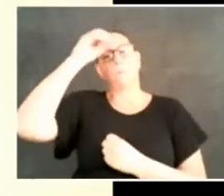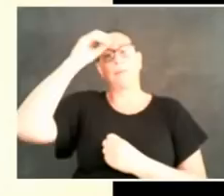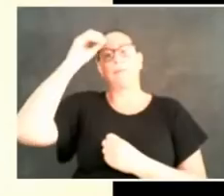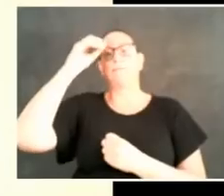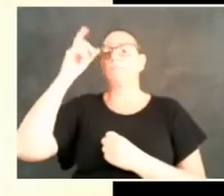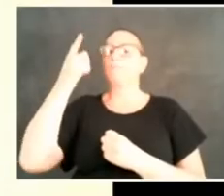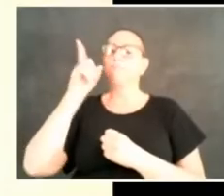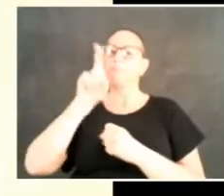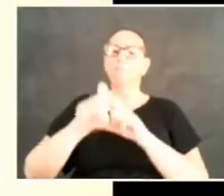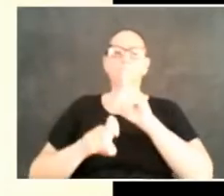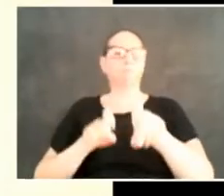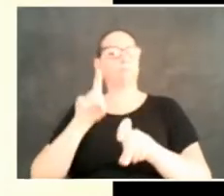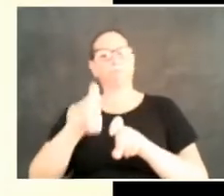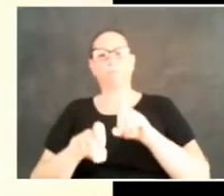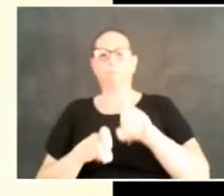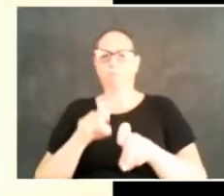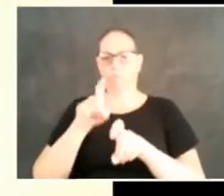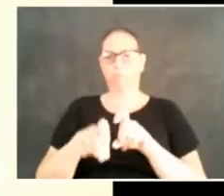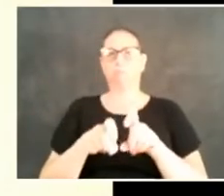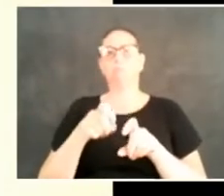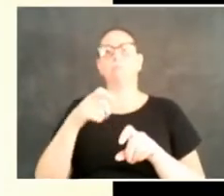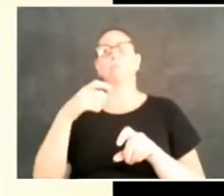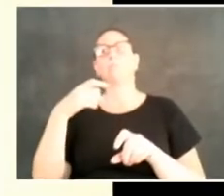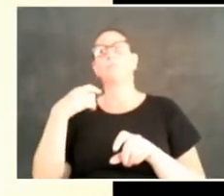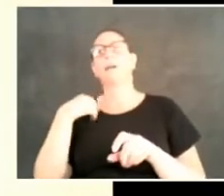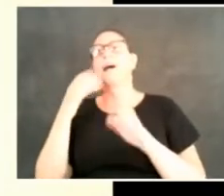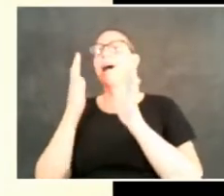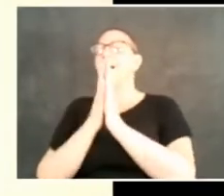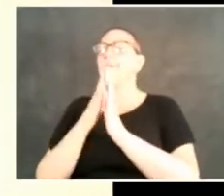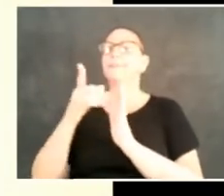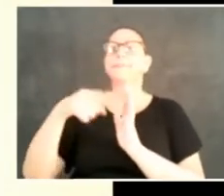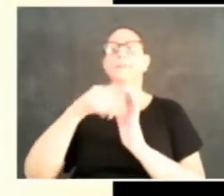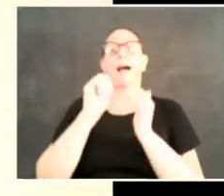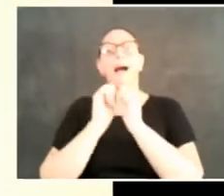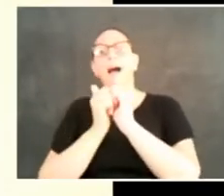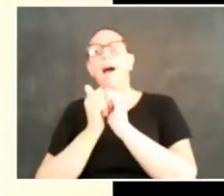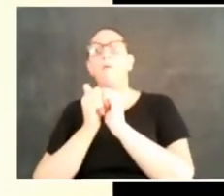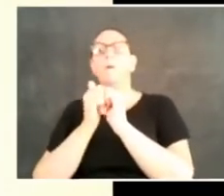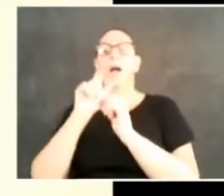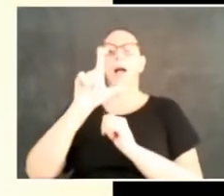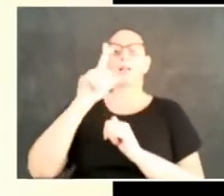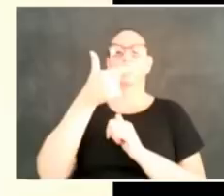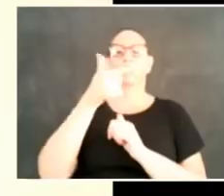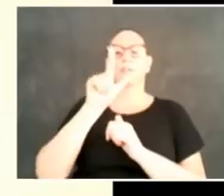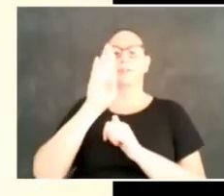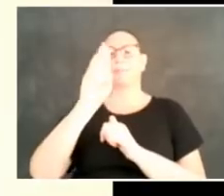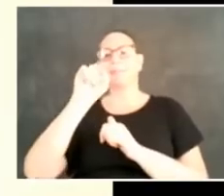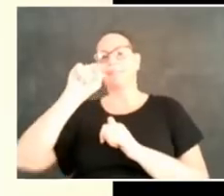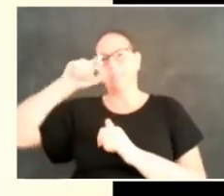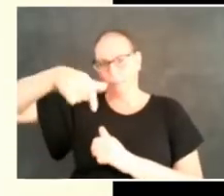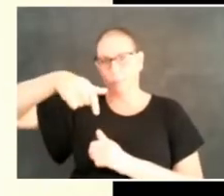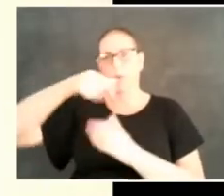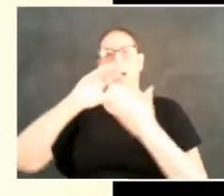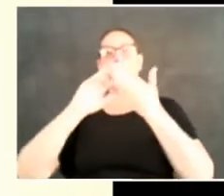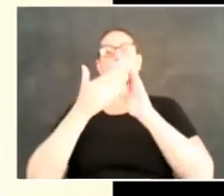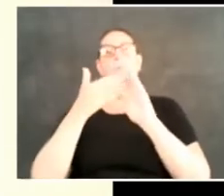our LGBTQ community is being affected by this pandemic, and so we will be following up.